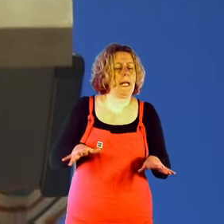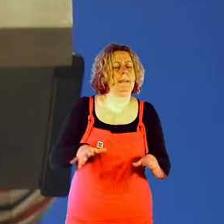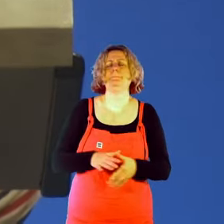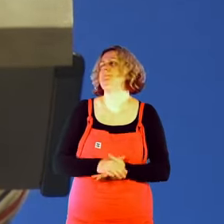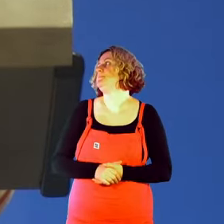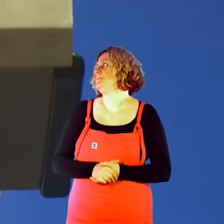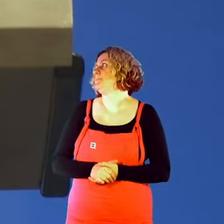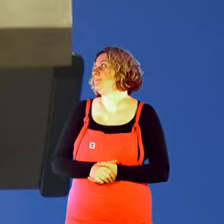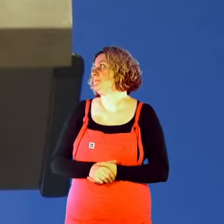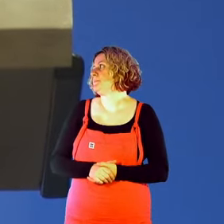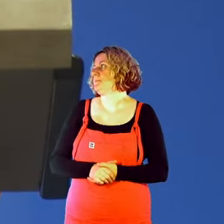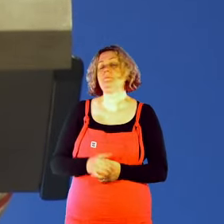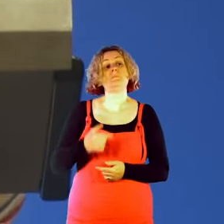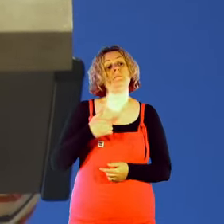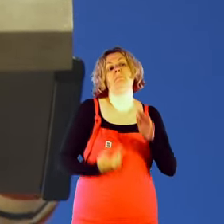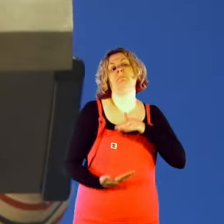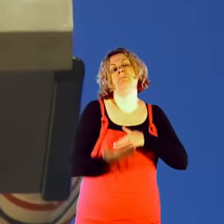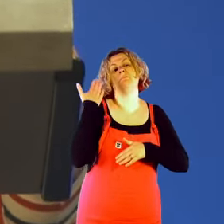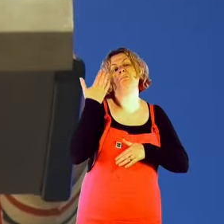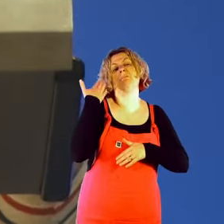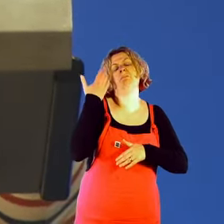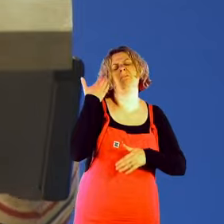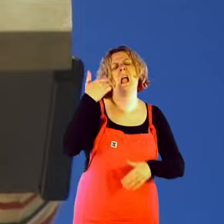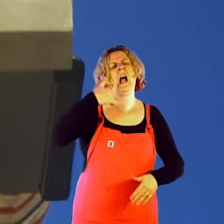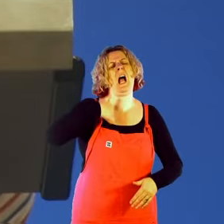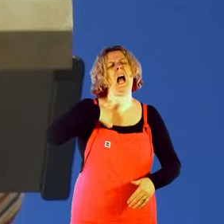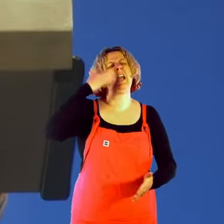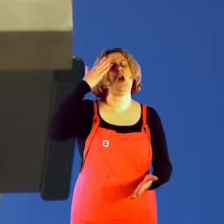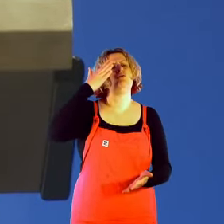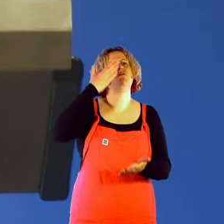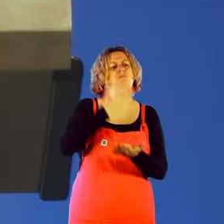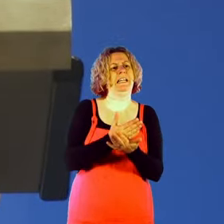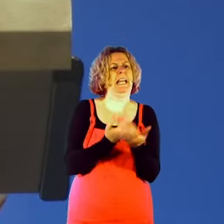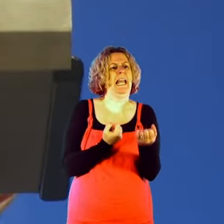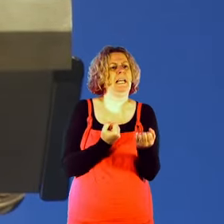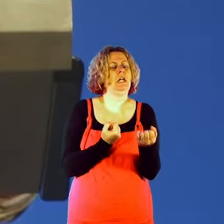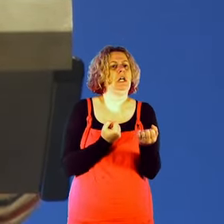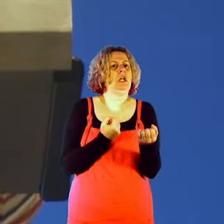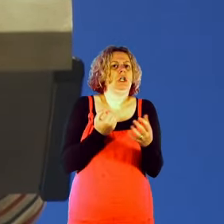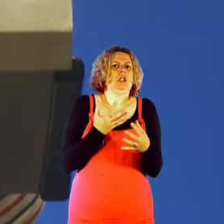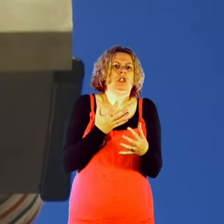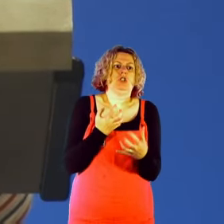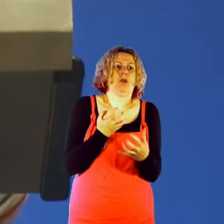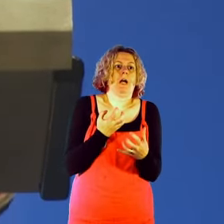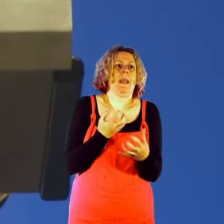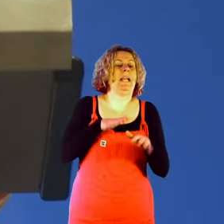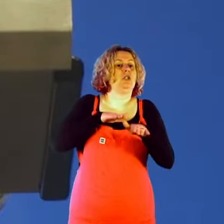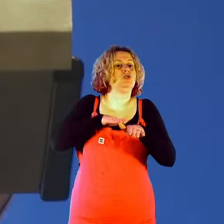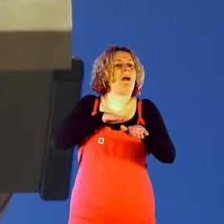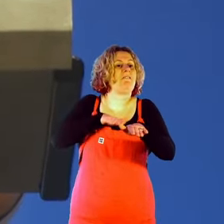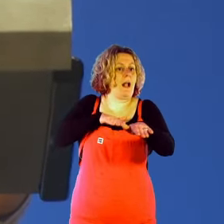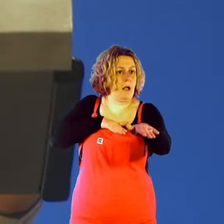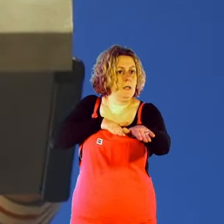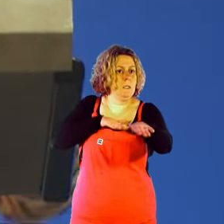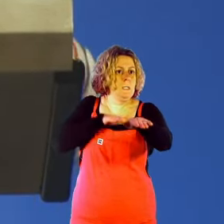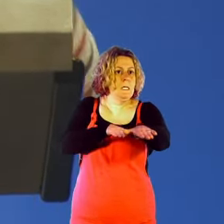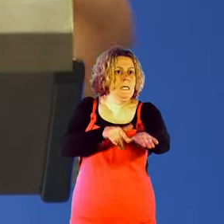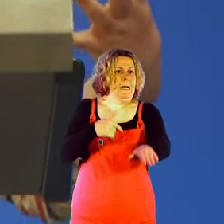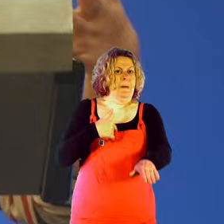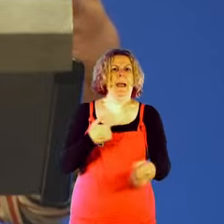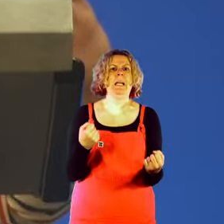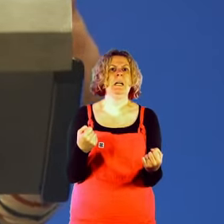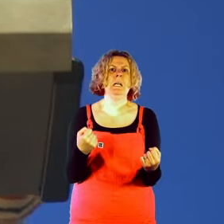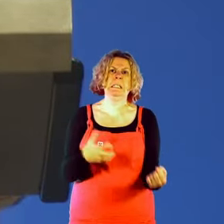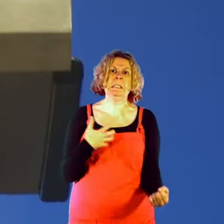I don't know how many years ago, I noticed that I really struggled when I was stuck in a traffic jam. I would get frustrated, I would get angry. I mean, it